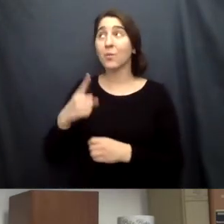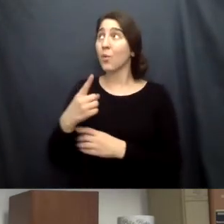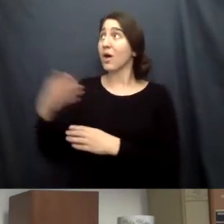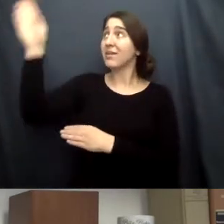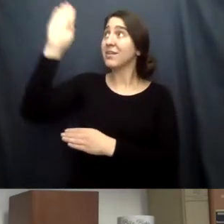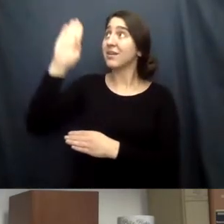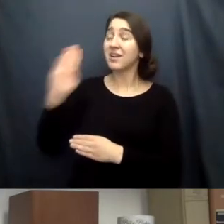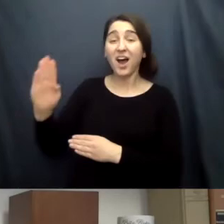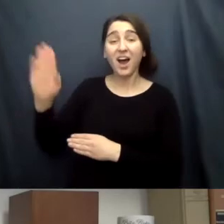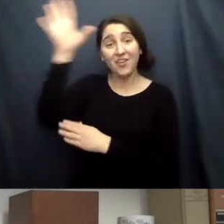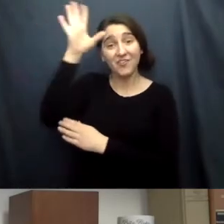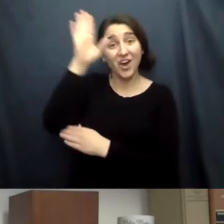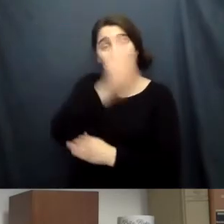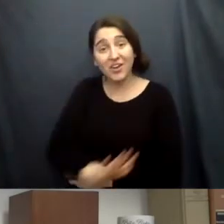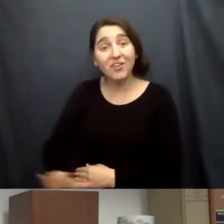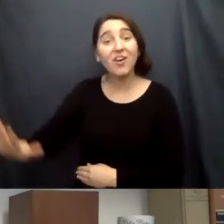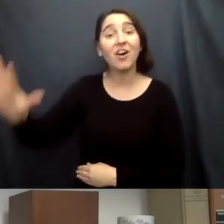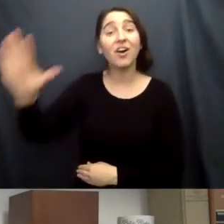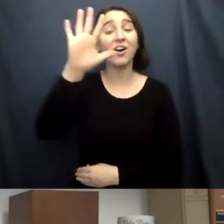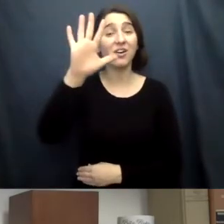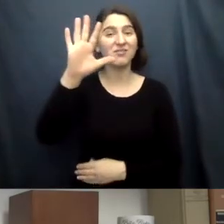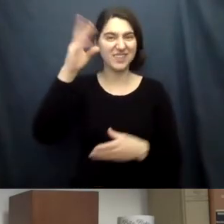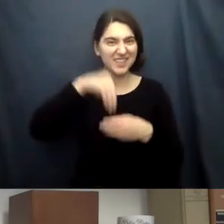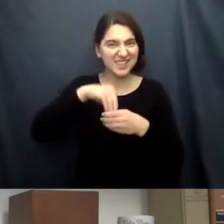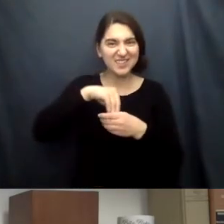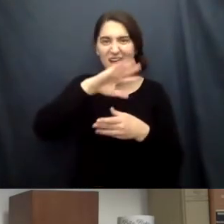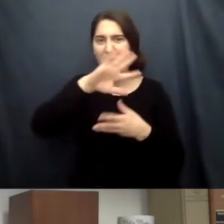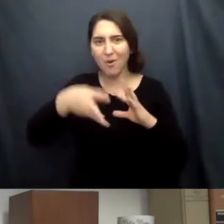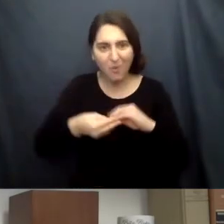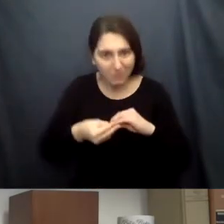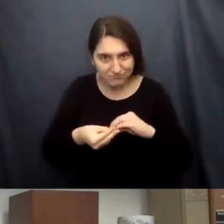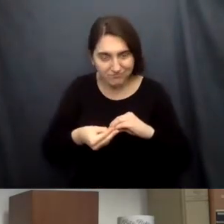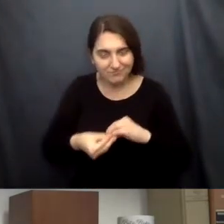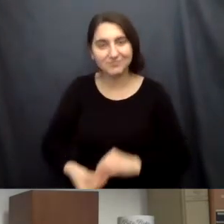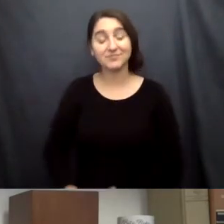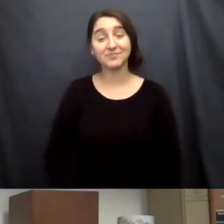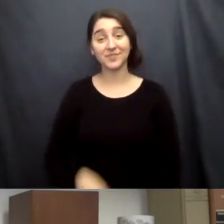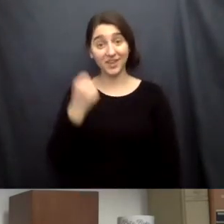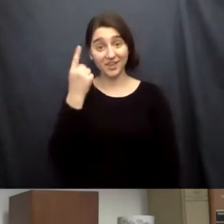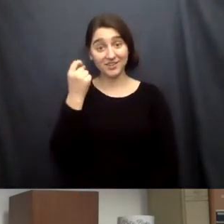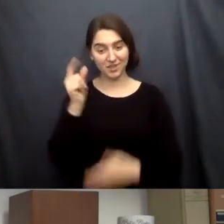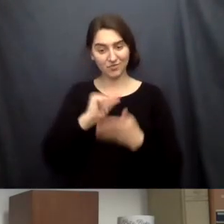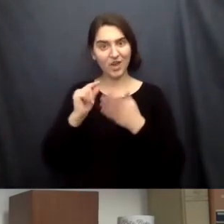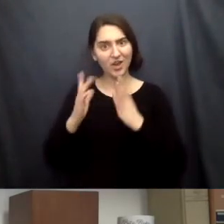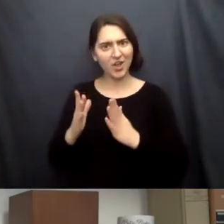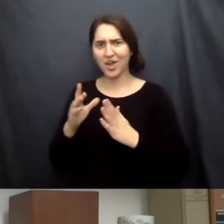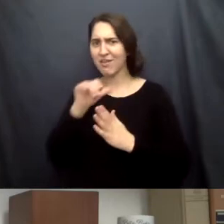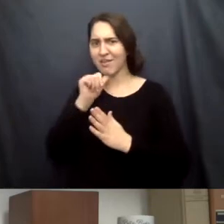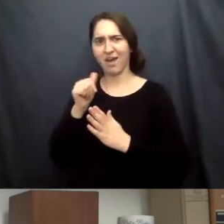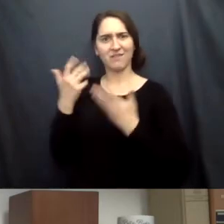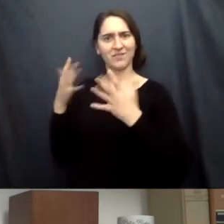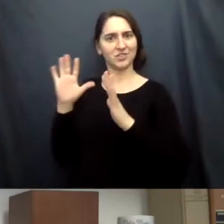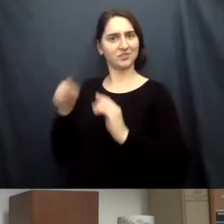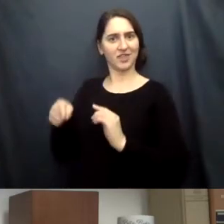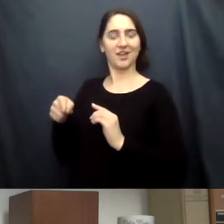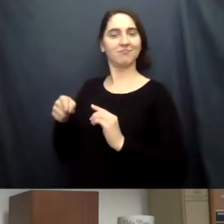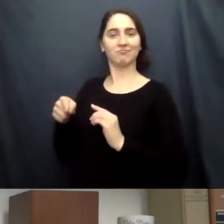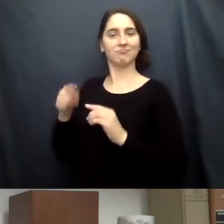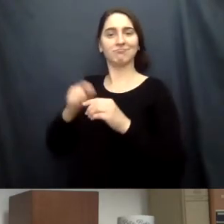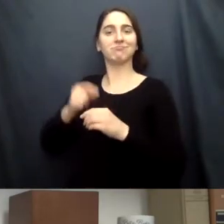faith, one baptism, one God and Father of all, who is above all and through all and in